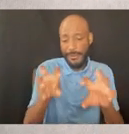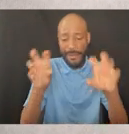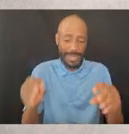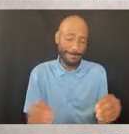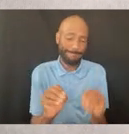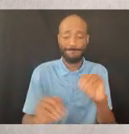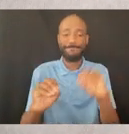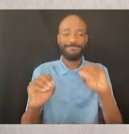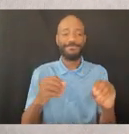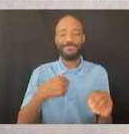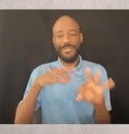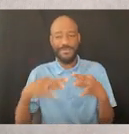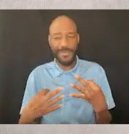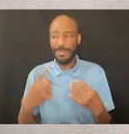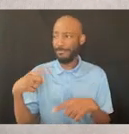little.